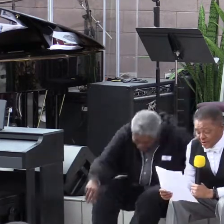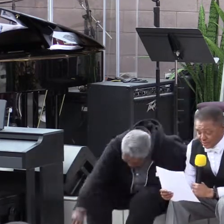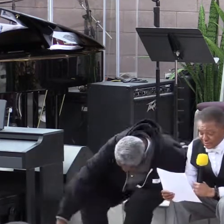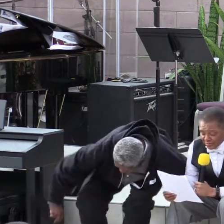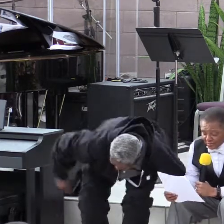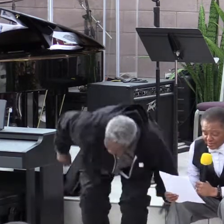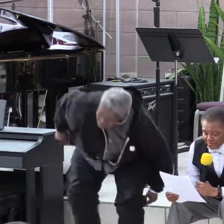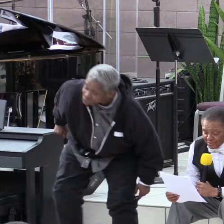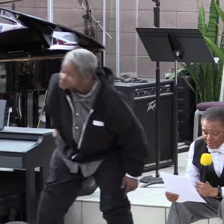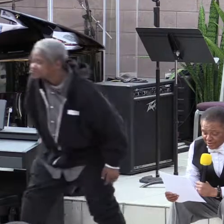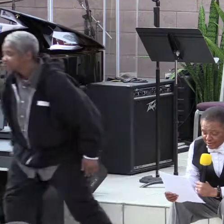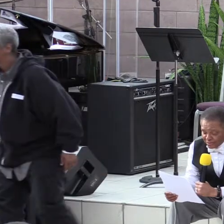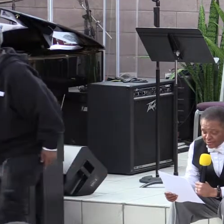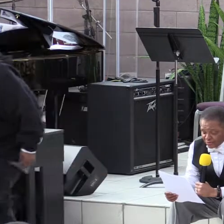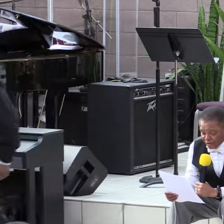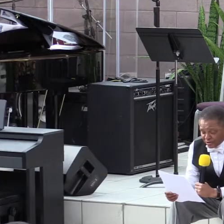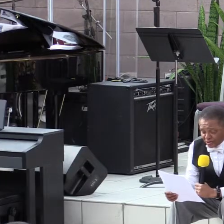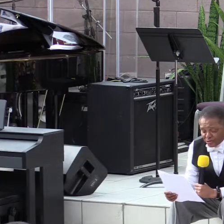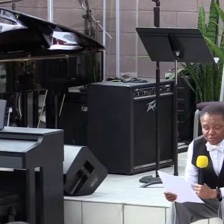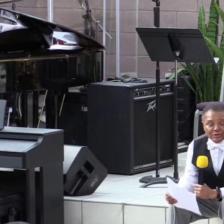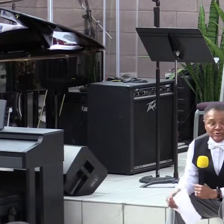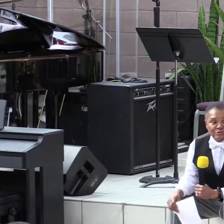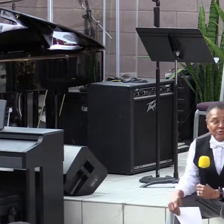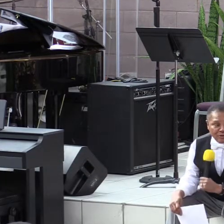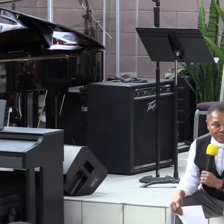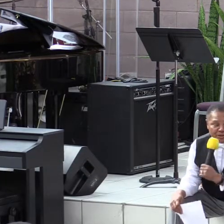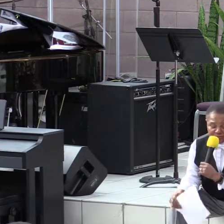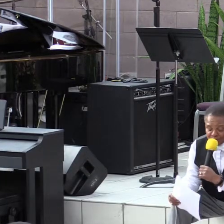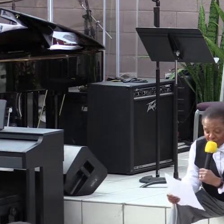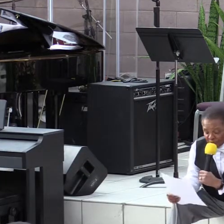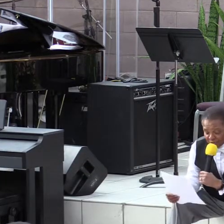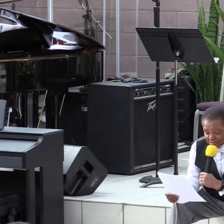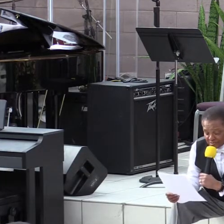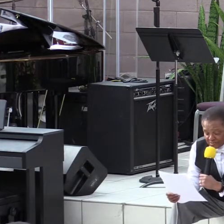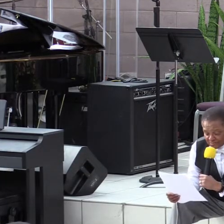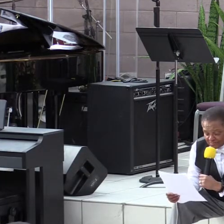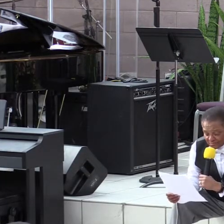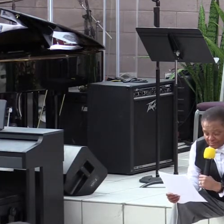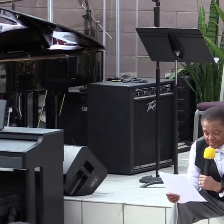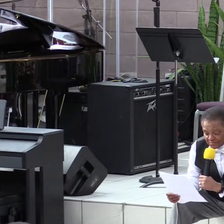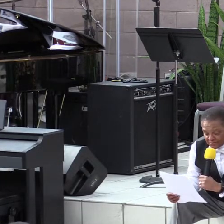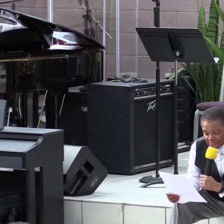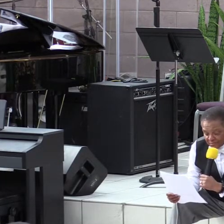But we learned to work it through and grew from the experience.